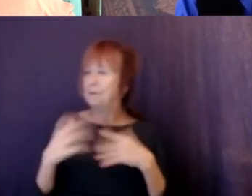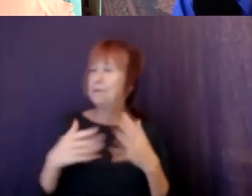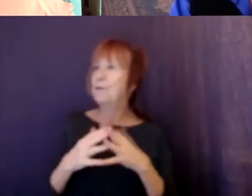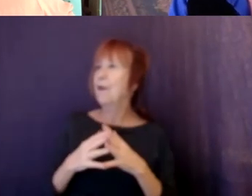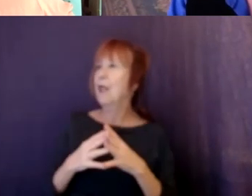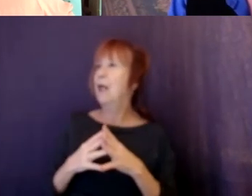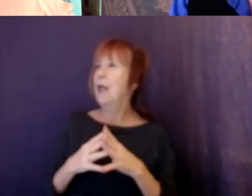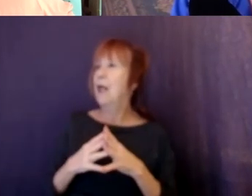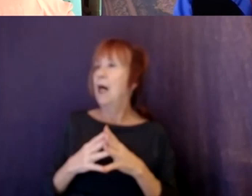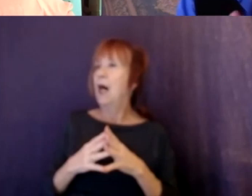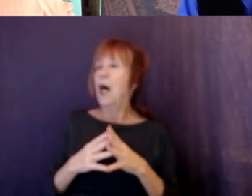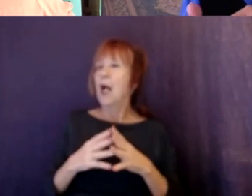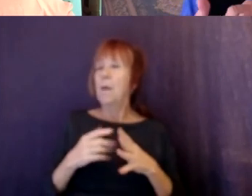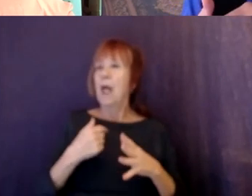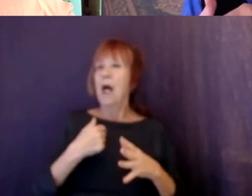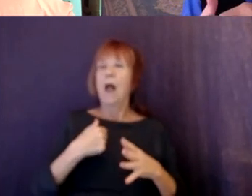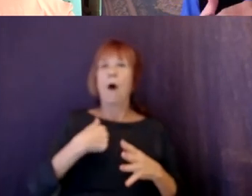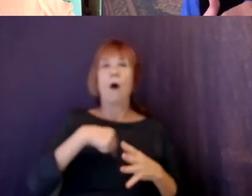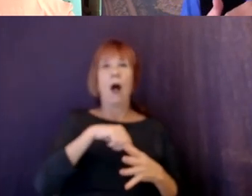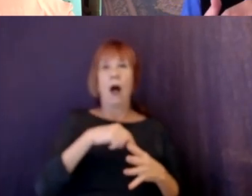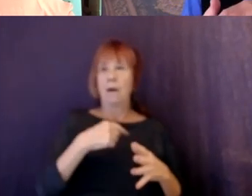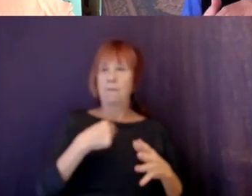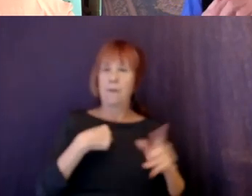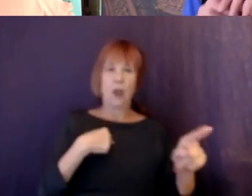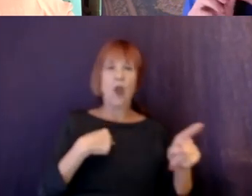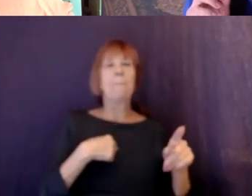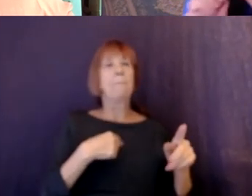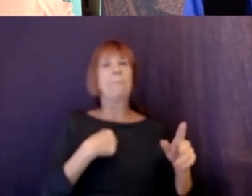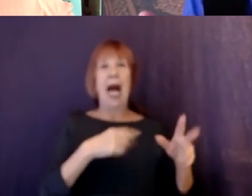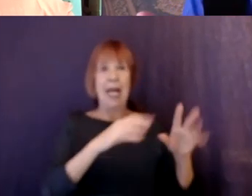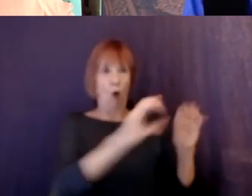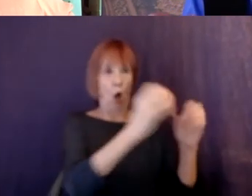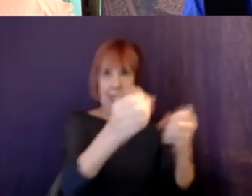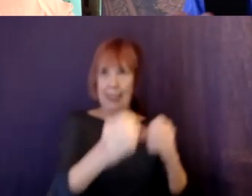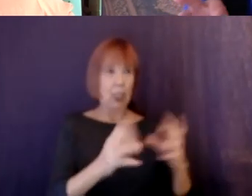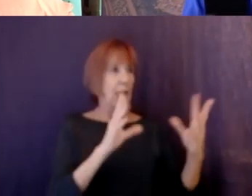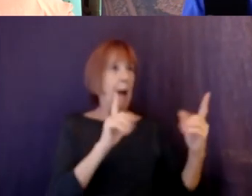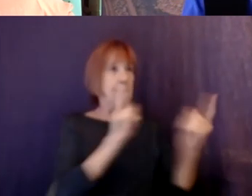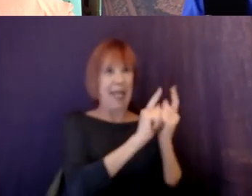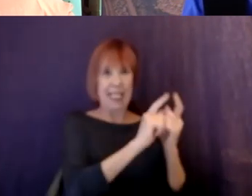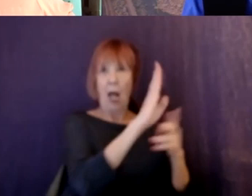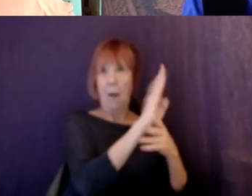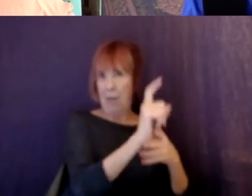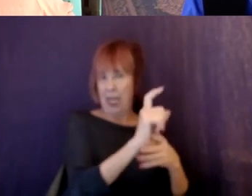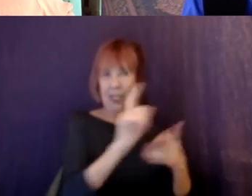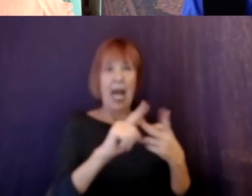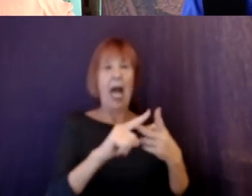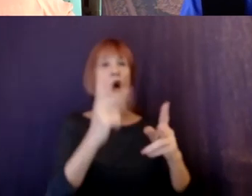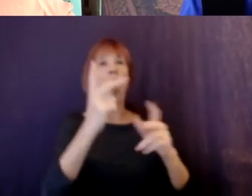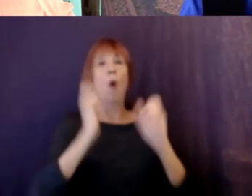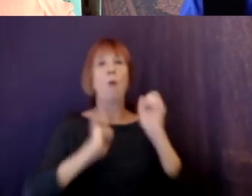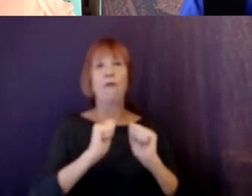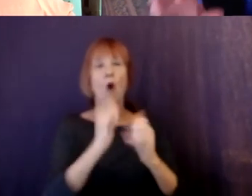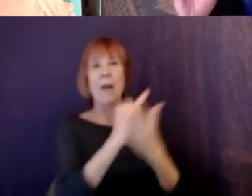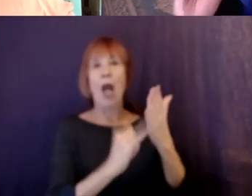of the assignments that we gave to Performing Arts Studio West and Meet the Biz was to watch the film. Actually, after I saw it, I said, oh